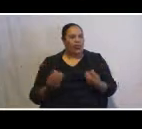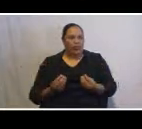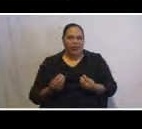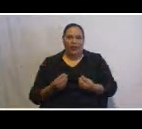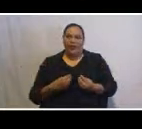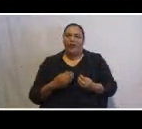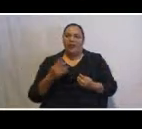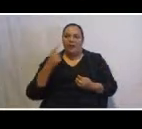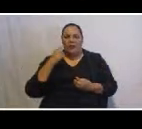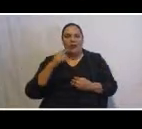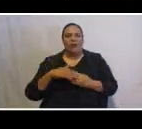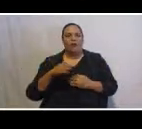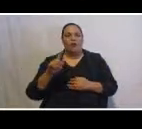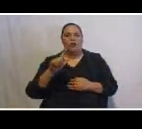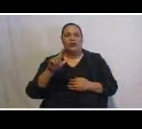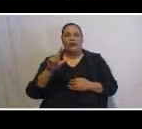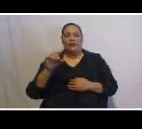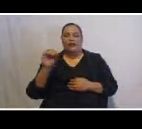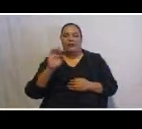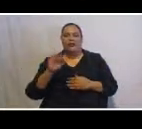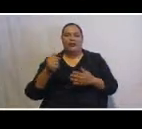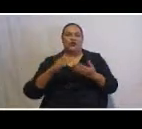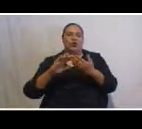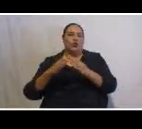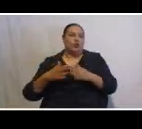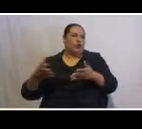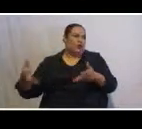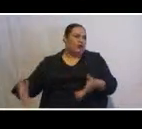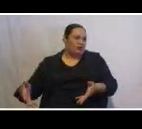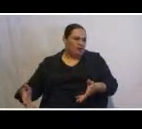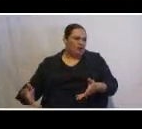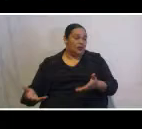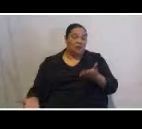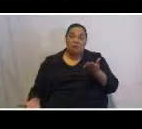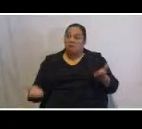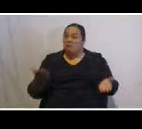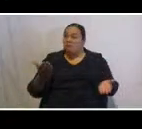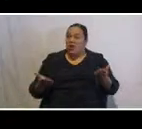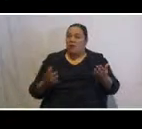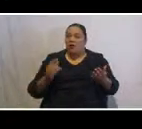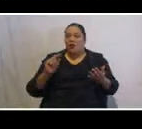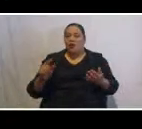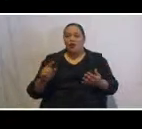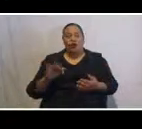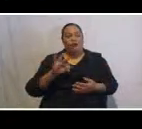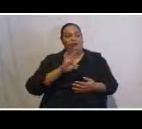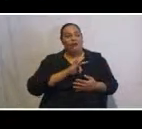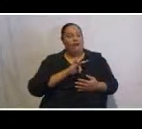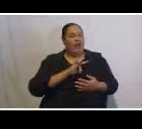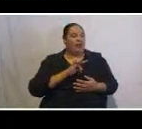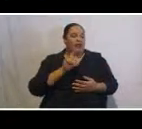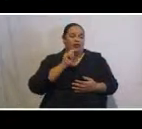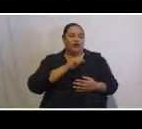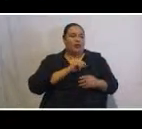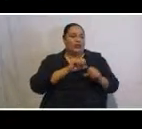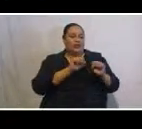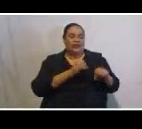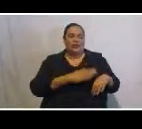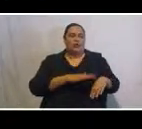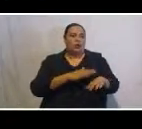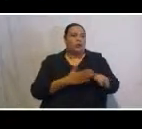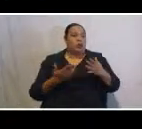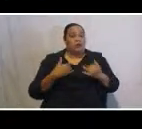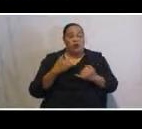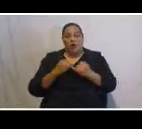than 70% is communities. So it might be because they are losing faith in the system. I'm not sure. It might be a